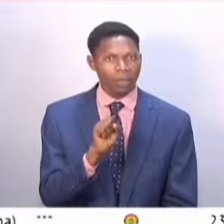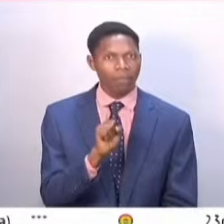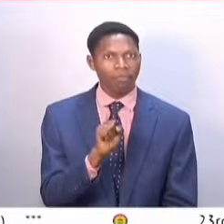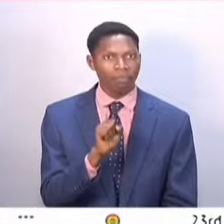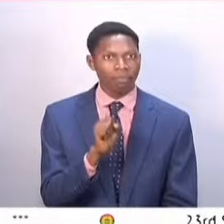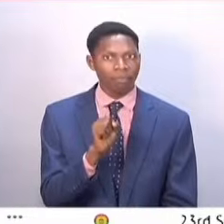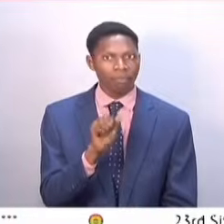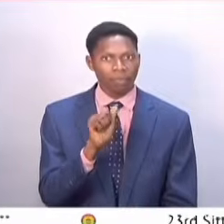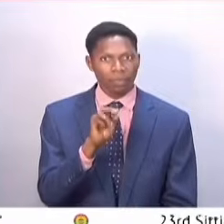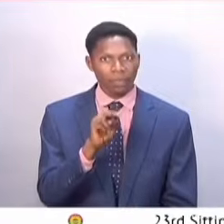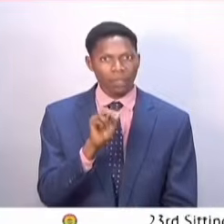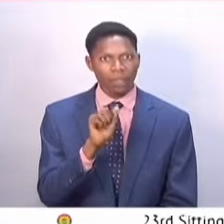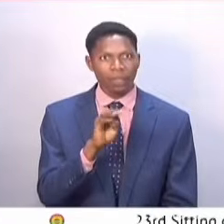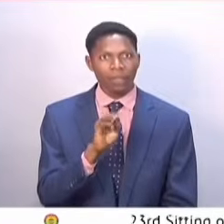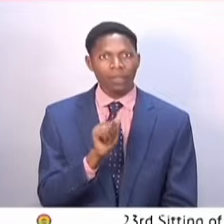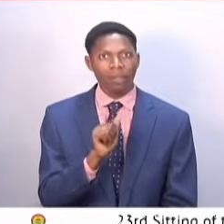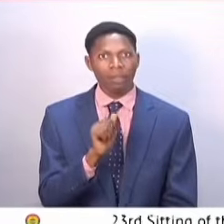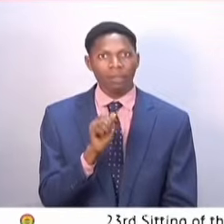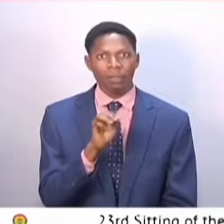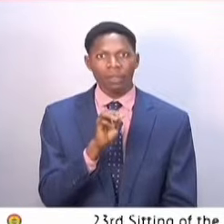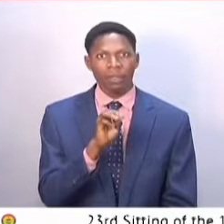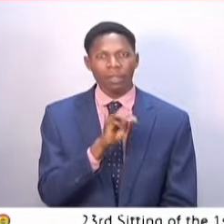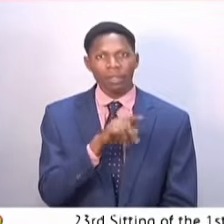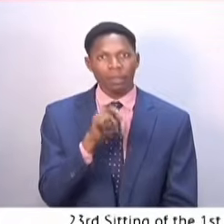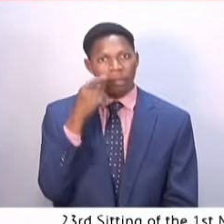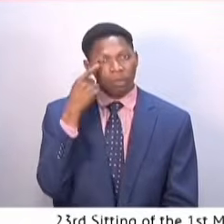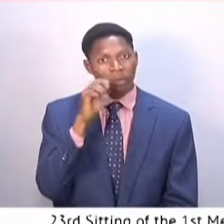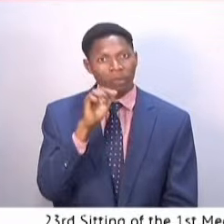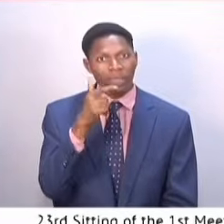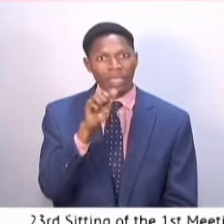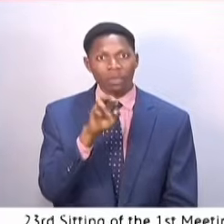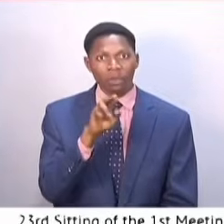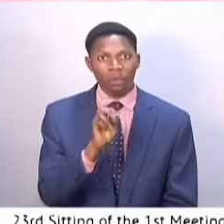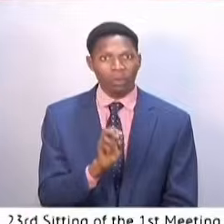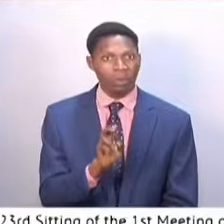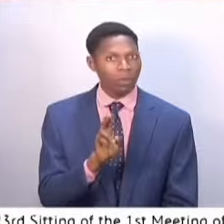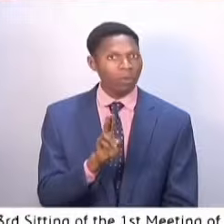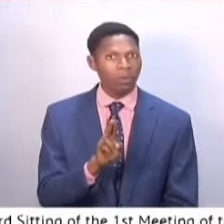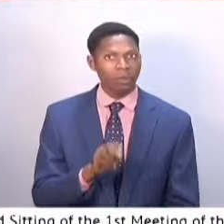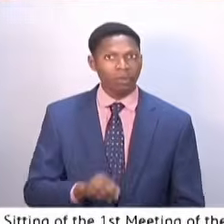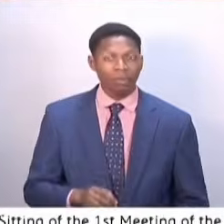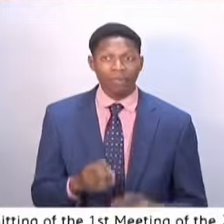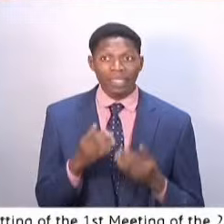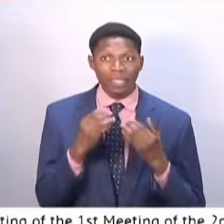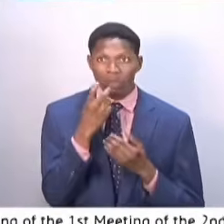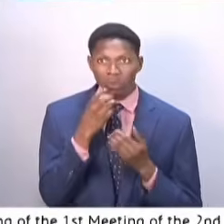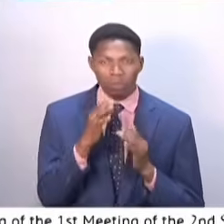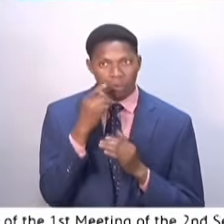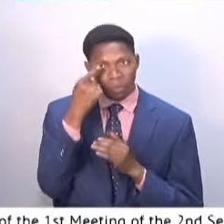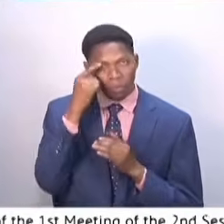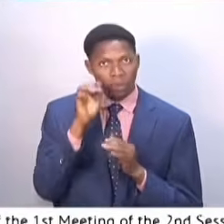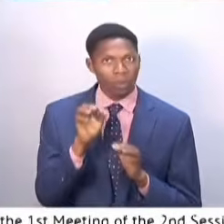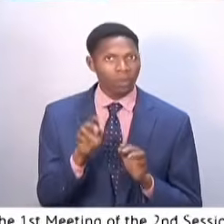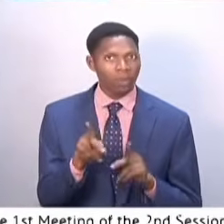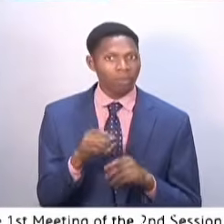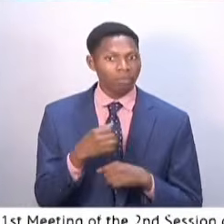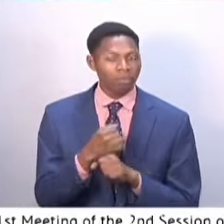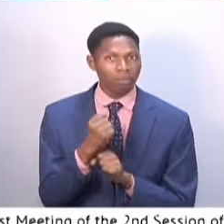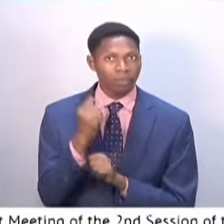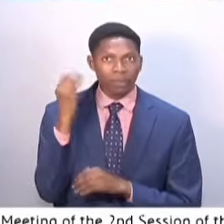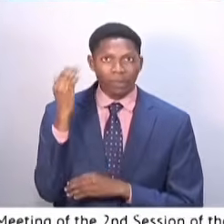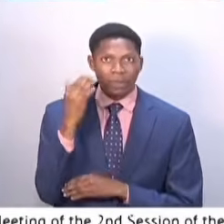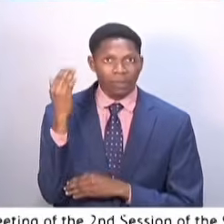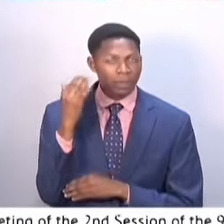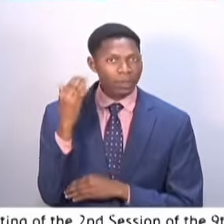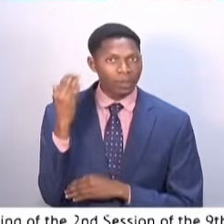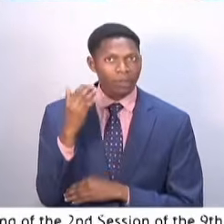Winsum Anaba, Member of Parliament for Garu. Thank you, Mr. Speaker, for the opportunity to make a statement.